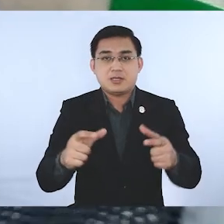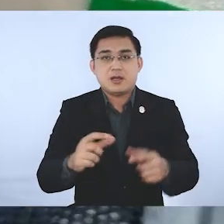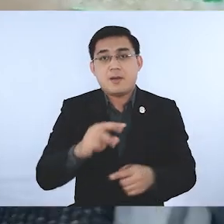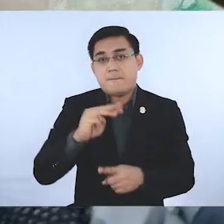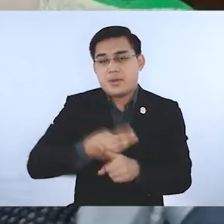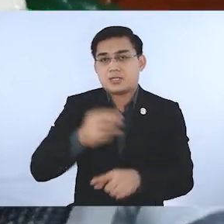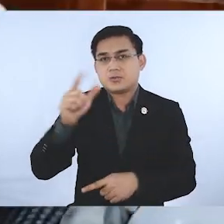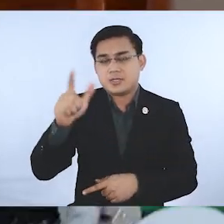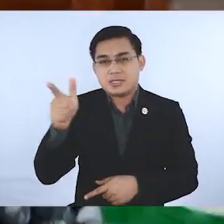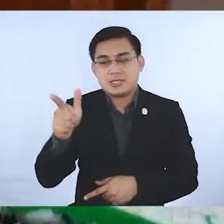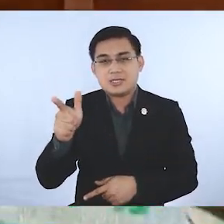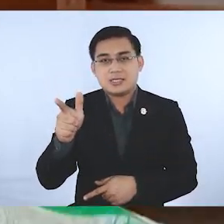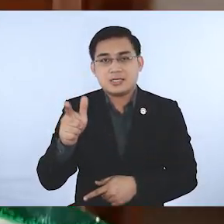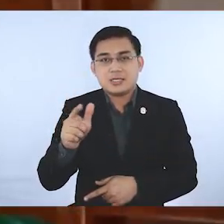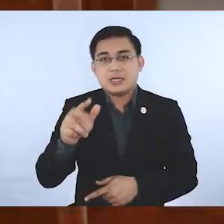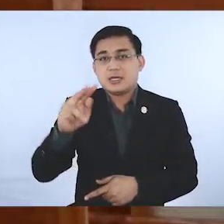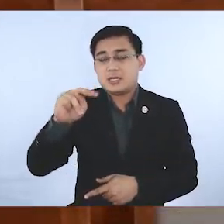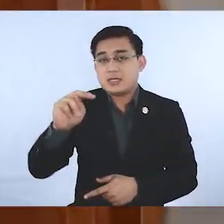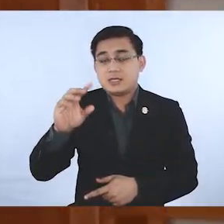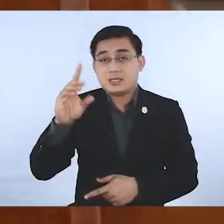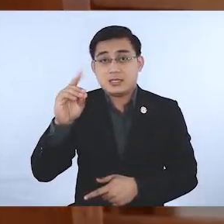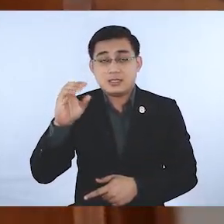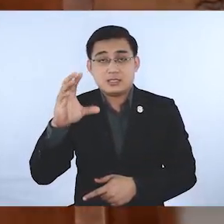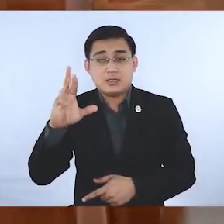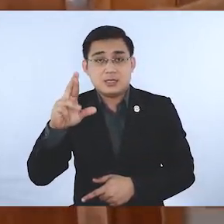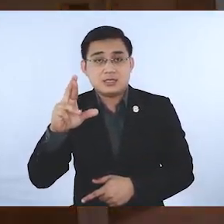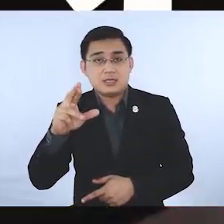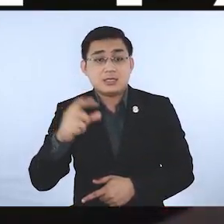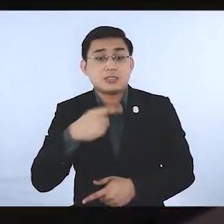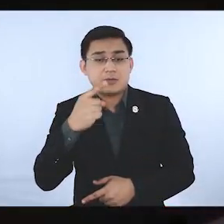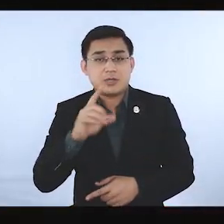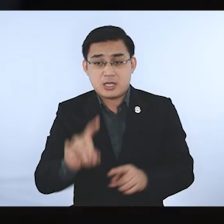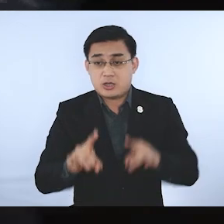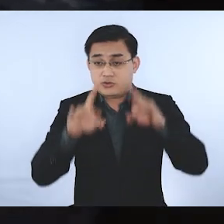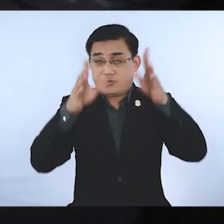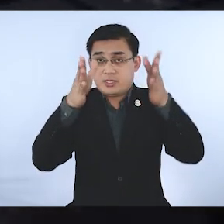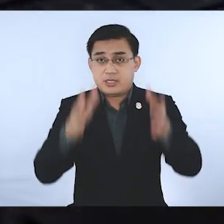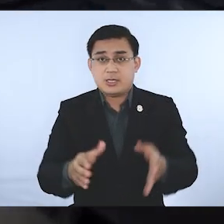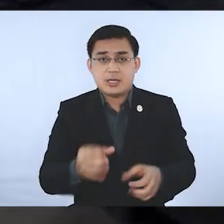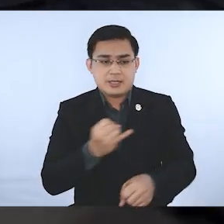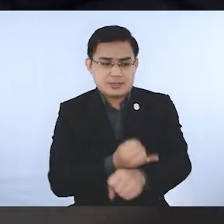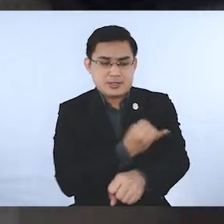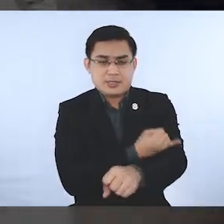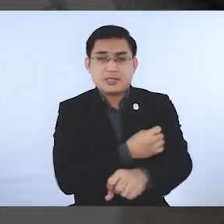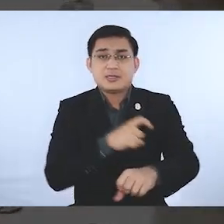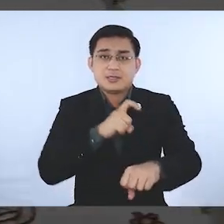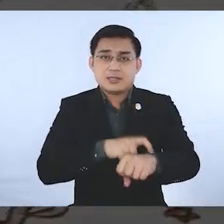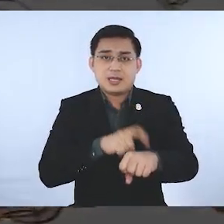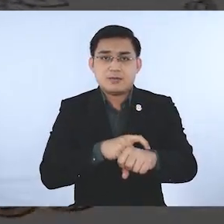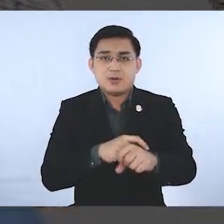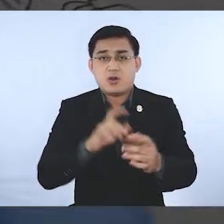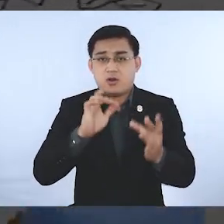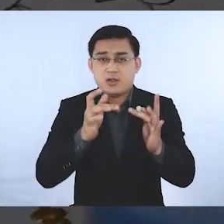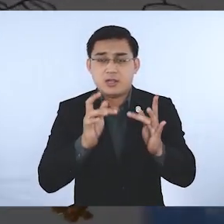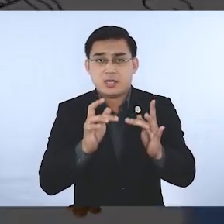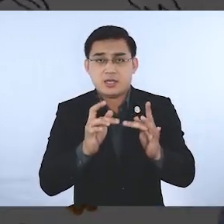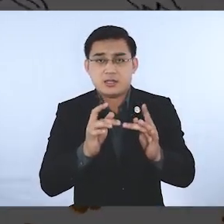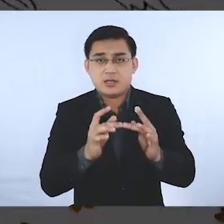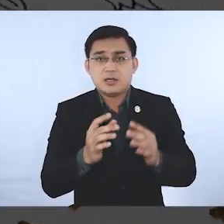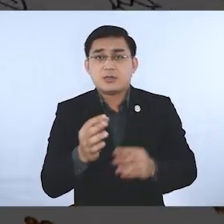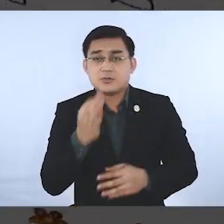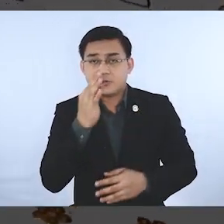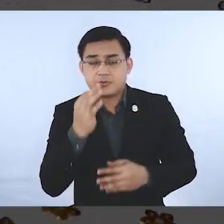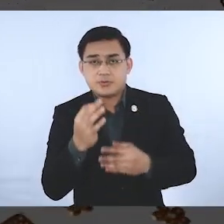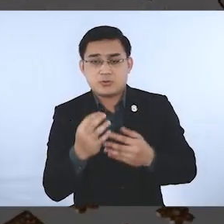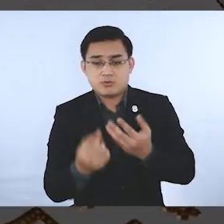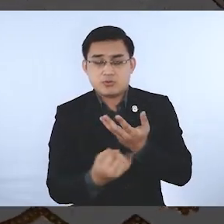2020, Nielsen's digital content ratings reported that Australians increased their time spent online with food and cooking